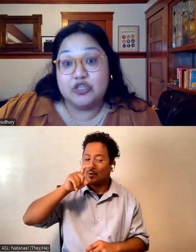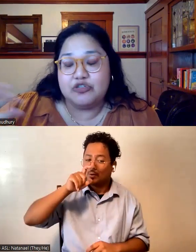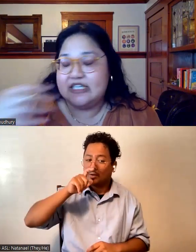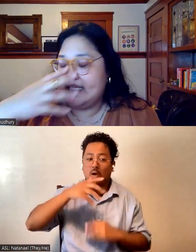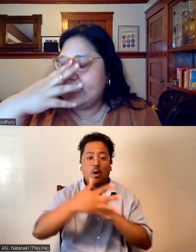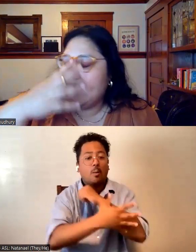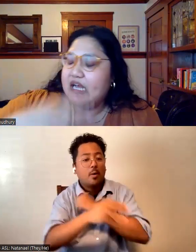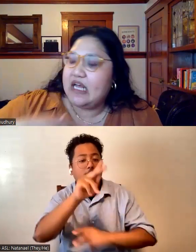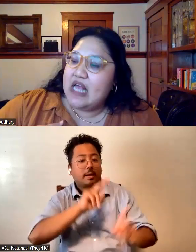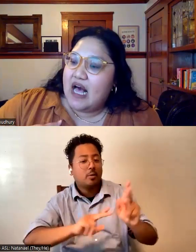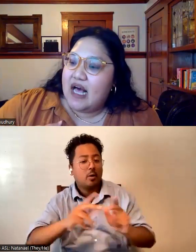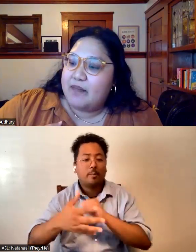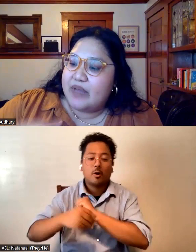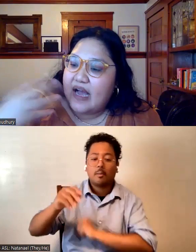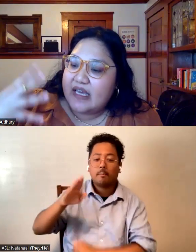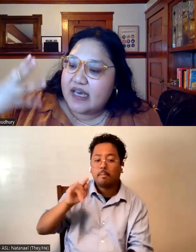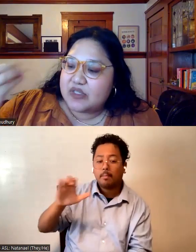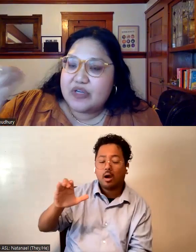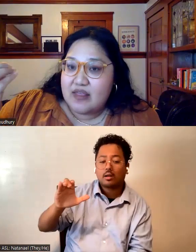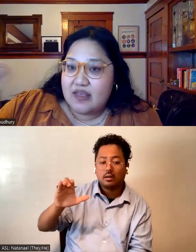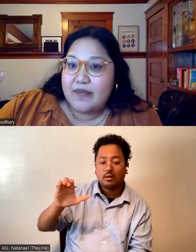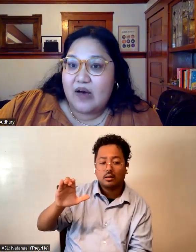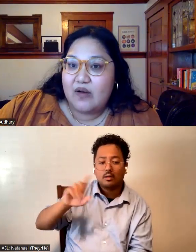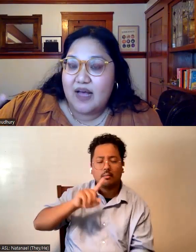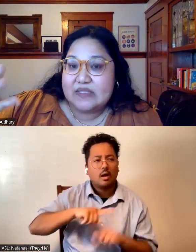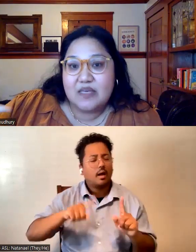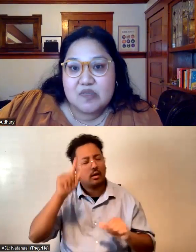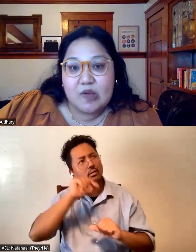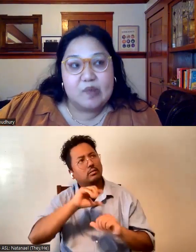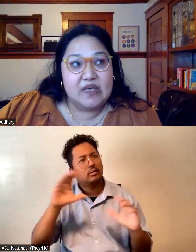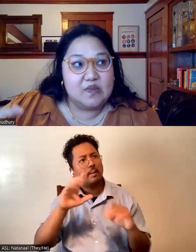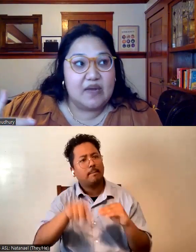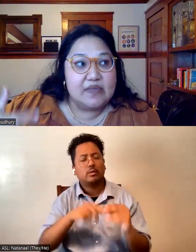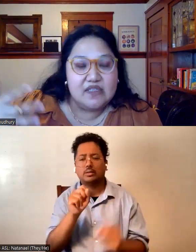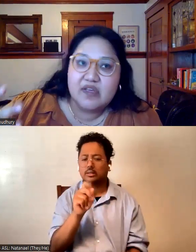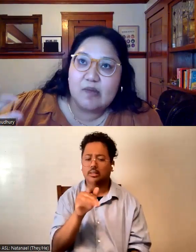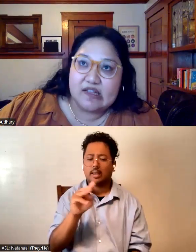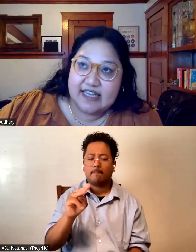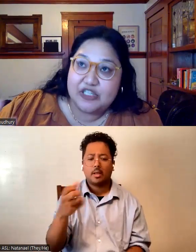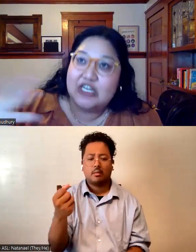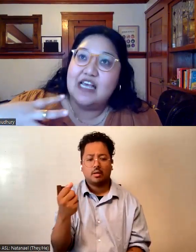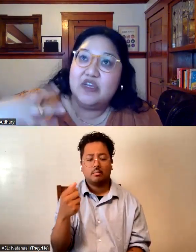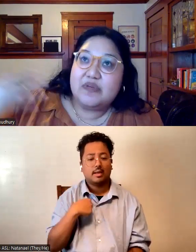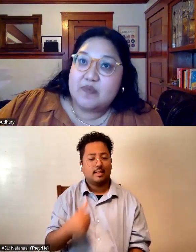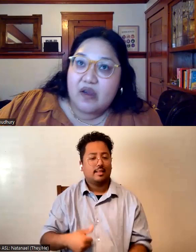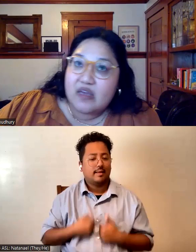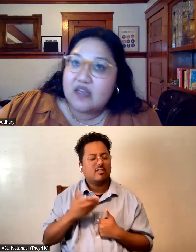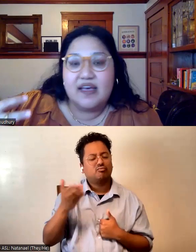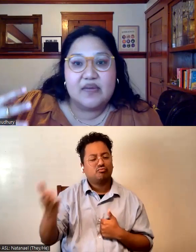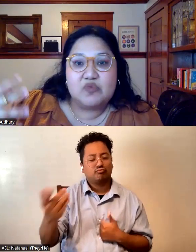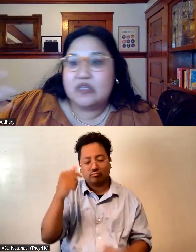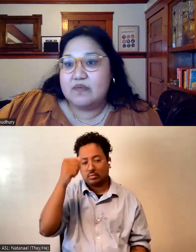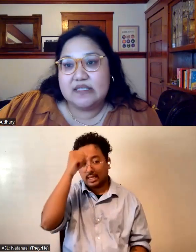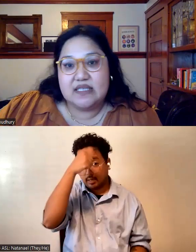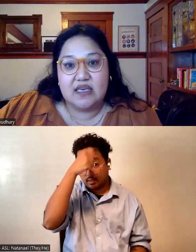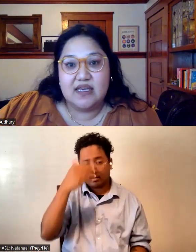color, children, etc. But I started thinking about skimmed milk because when I was living in Bangladesh, you know, as an American kid, I